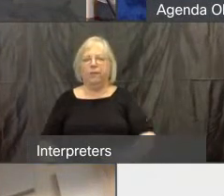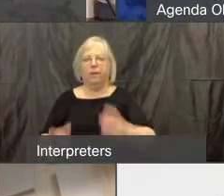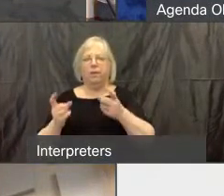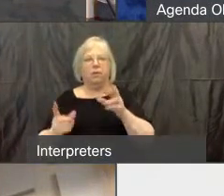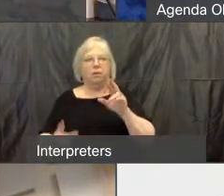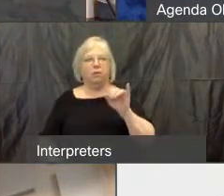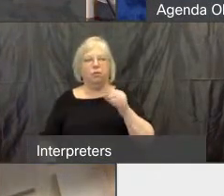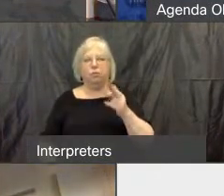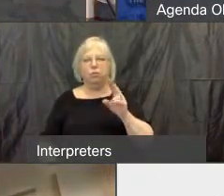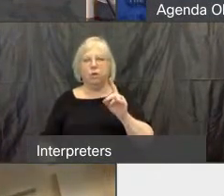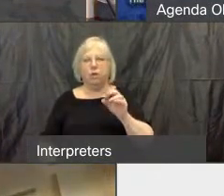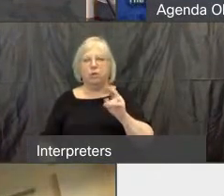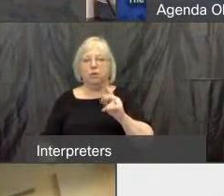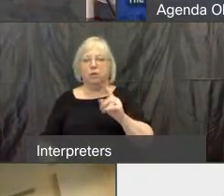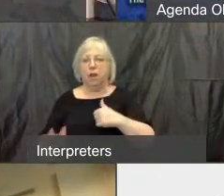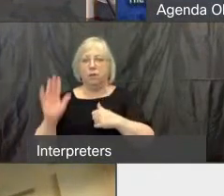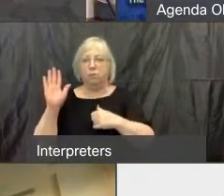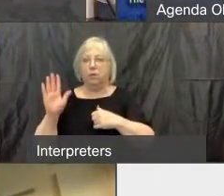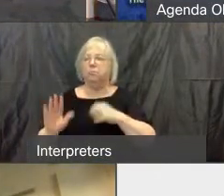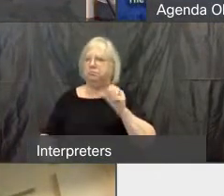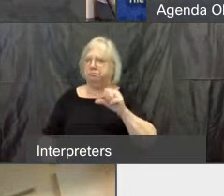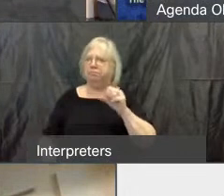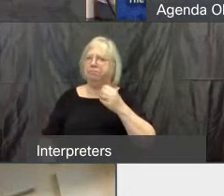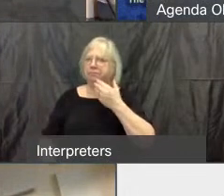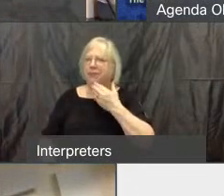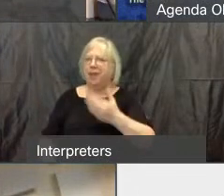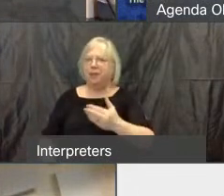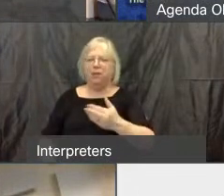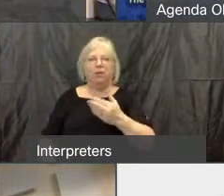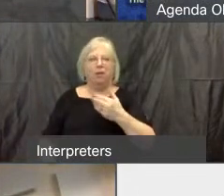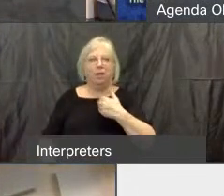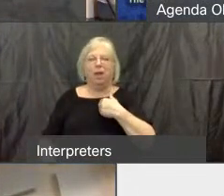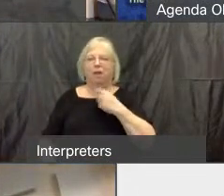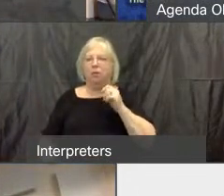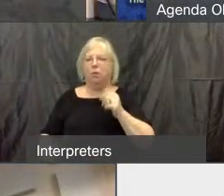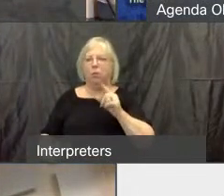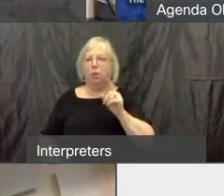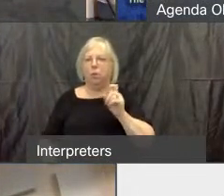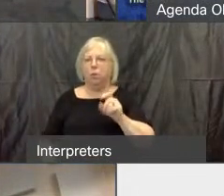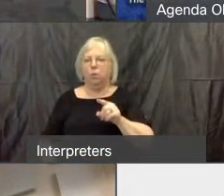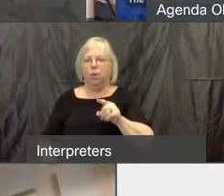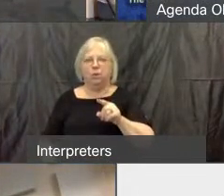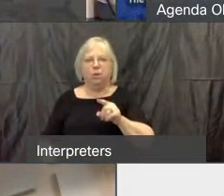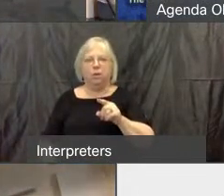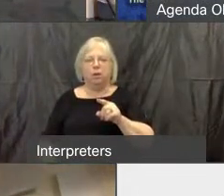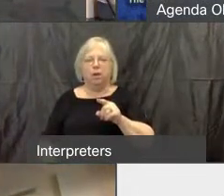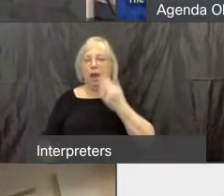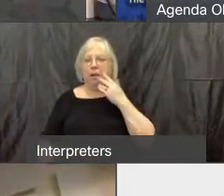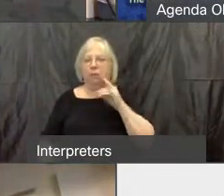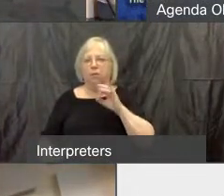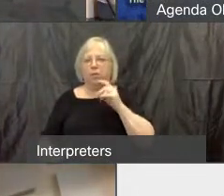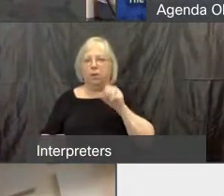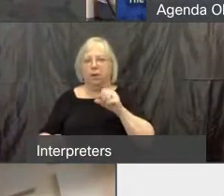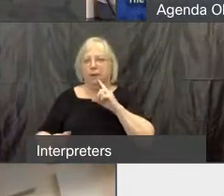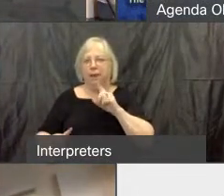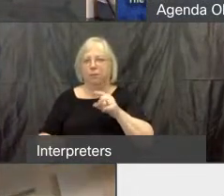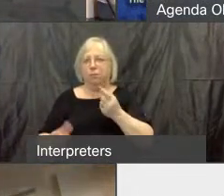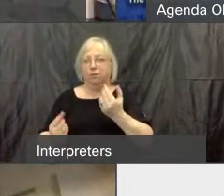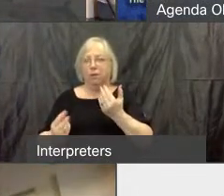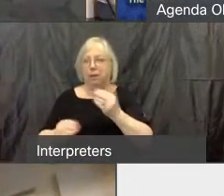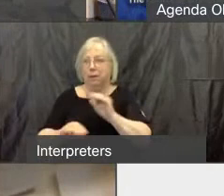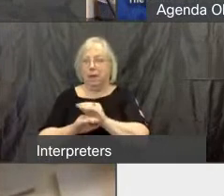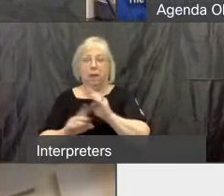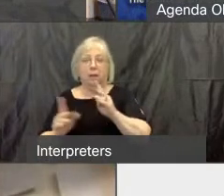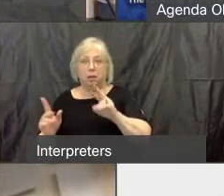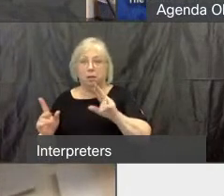Director Richardson, did you have your hand up? Yes, thank you, Mr. Mayor. I have a real quick question. It doesn't need to be answered tonight, Bruce